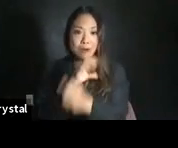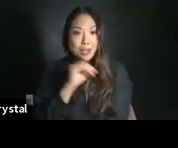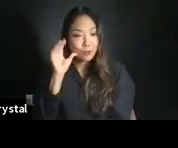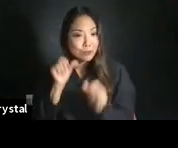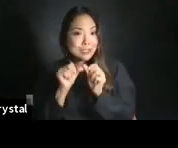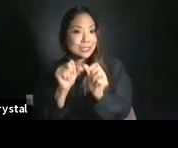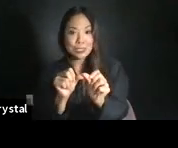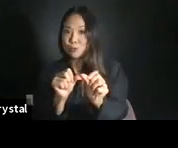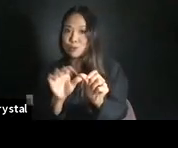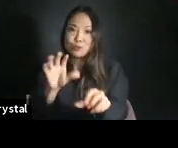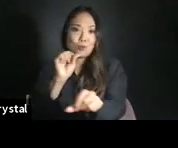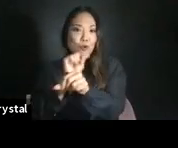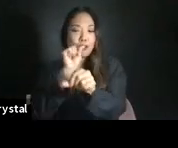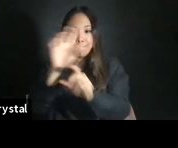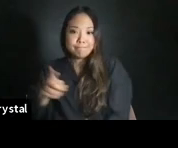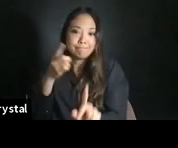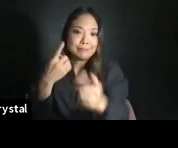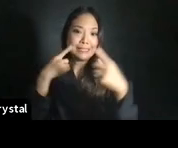successful school year